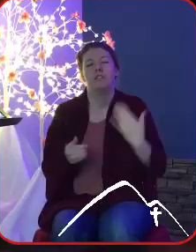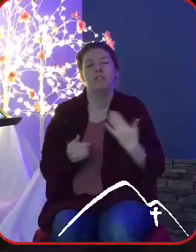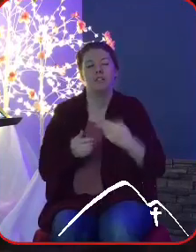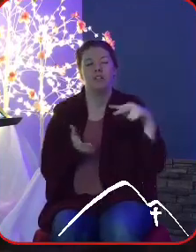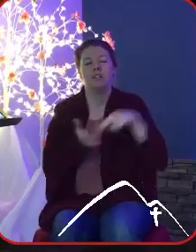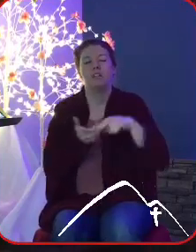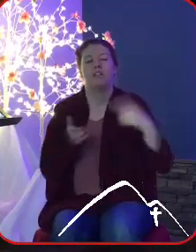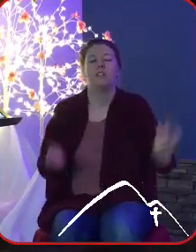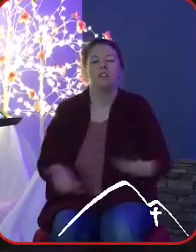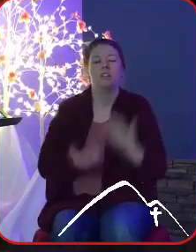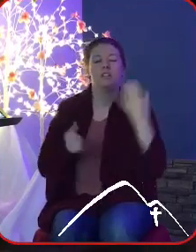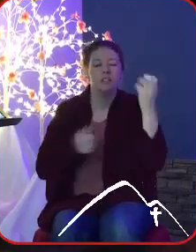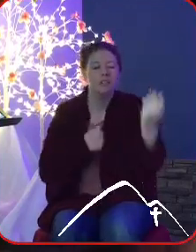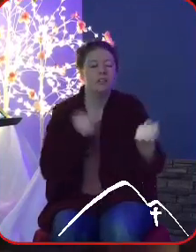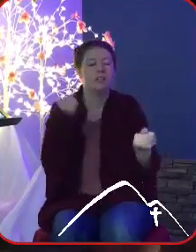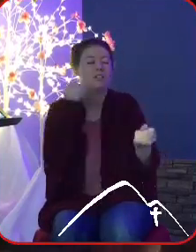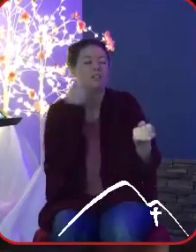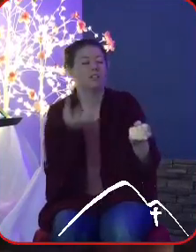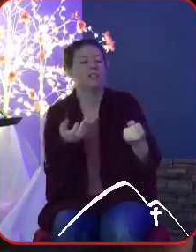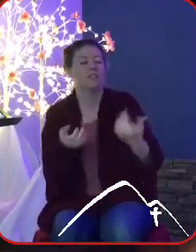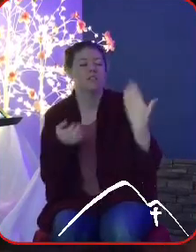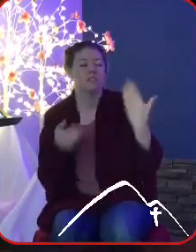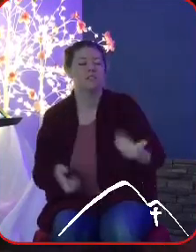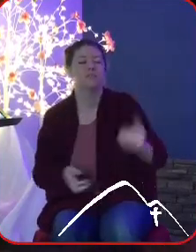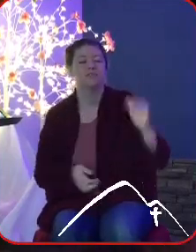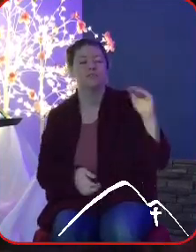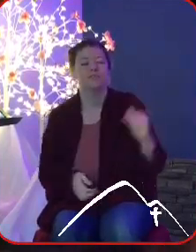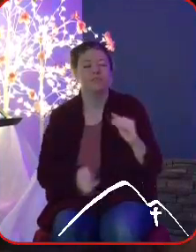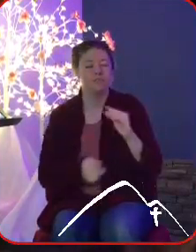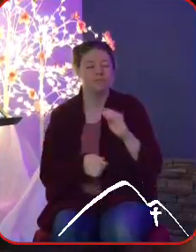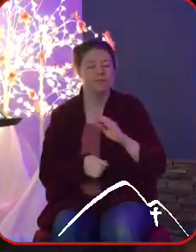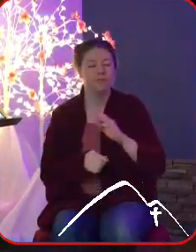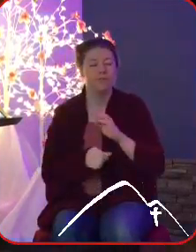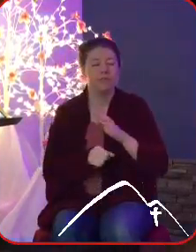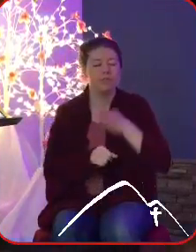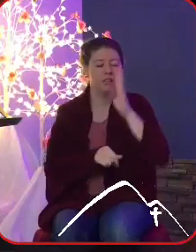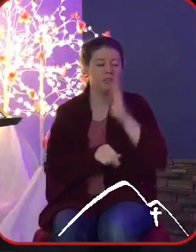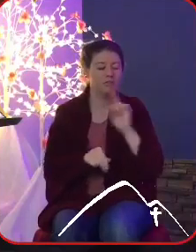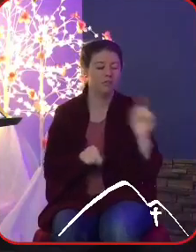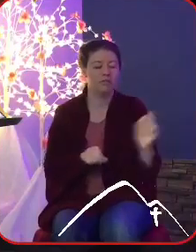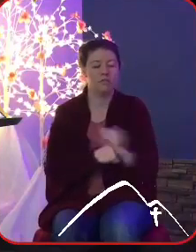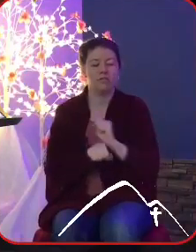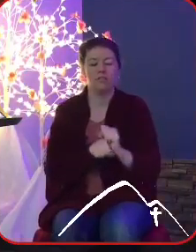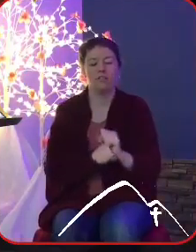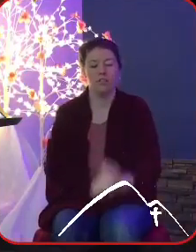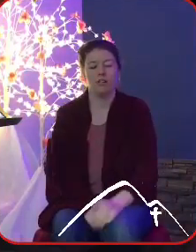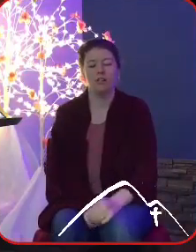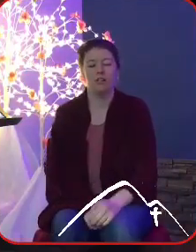Shine.